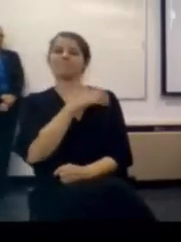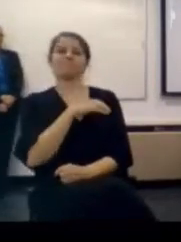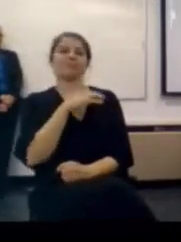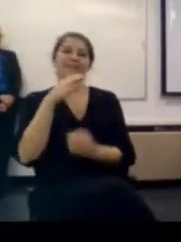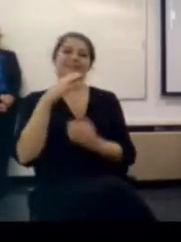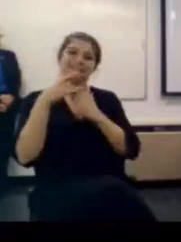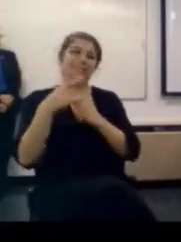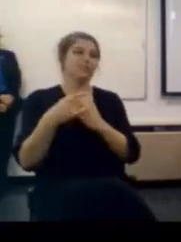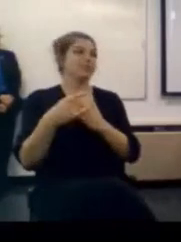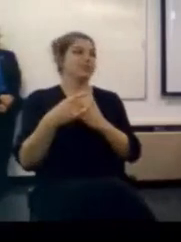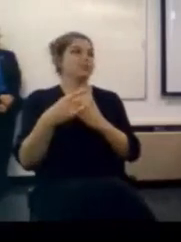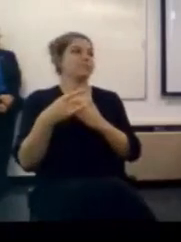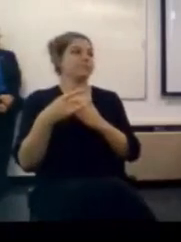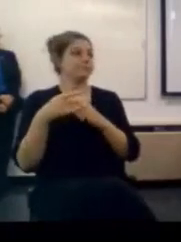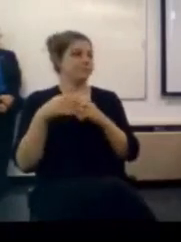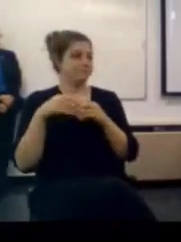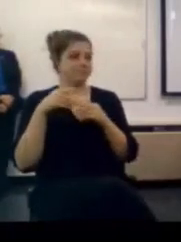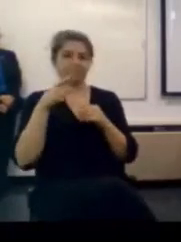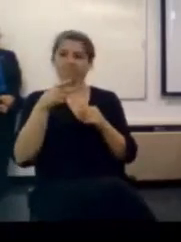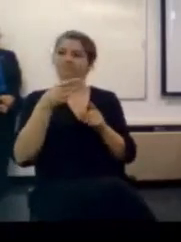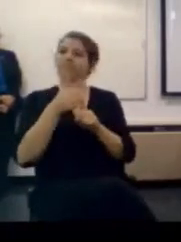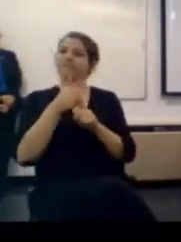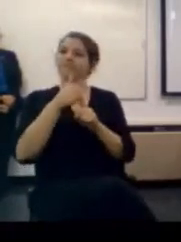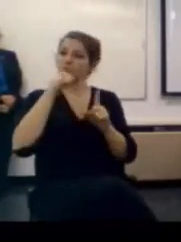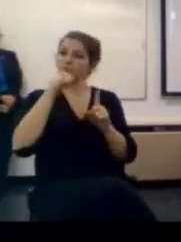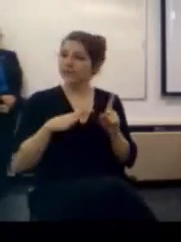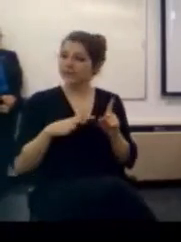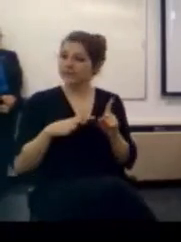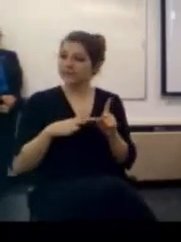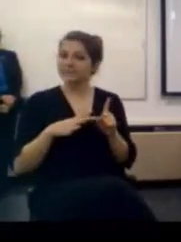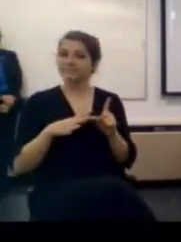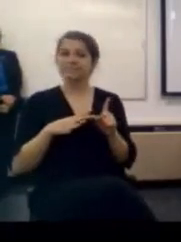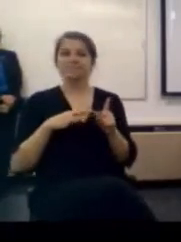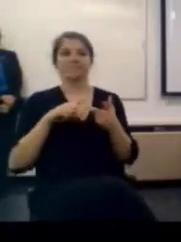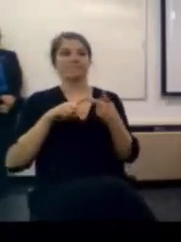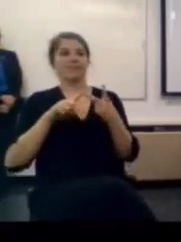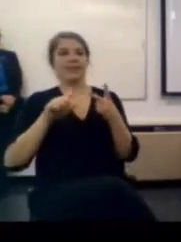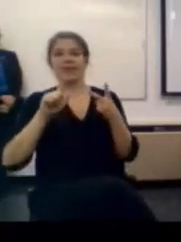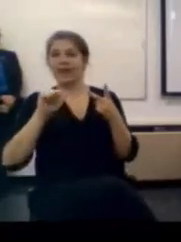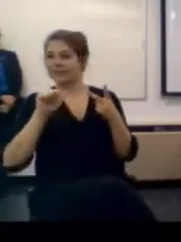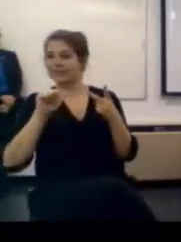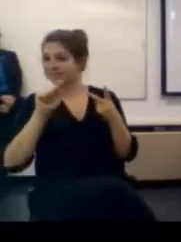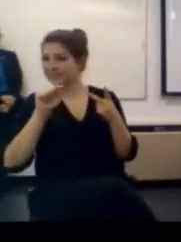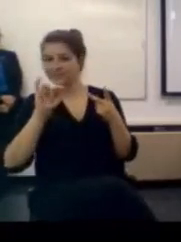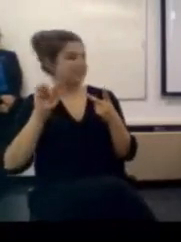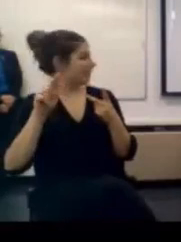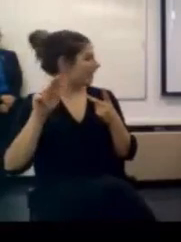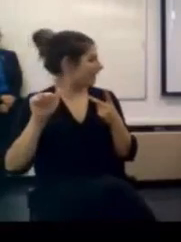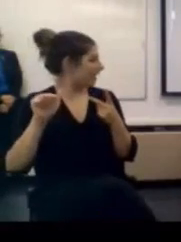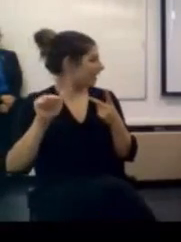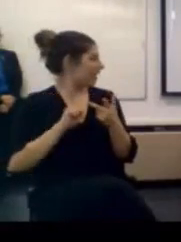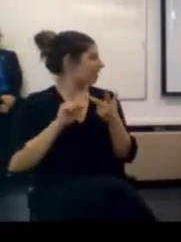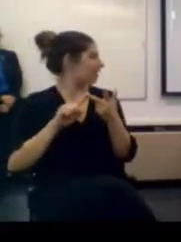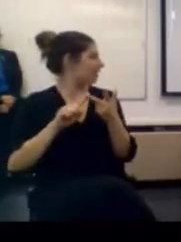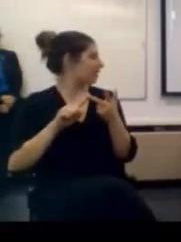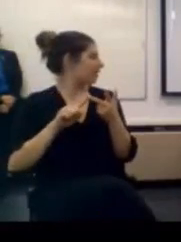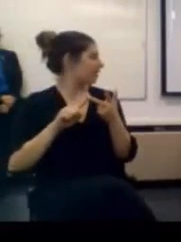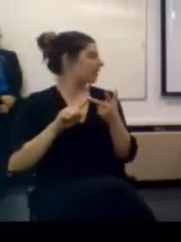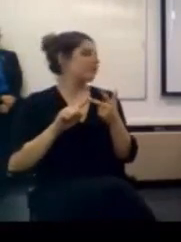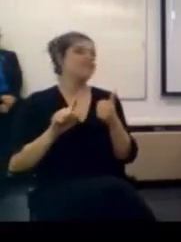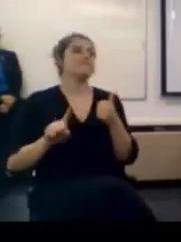and her incredible leadership as a woman, as a Latina,